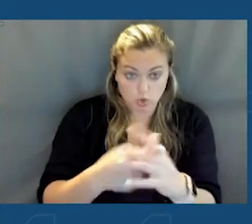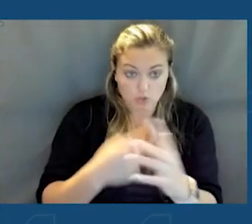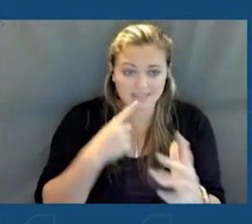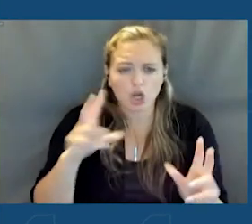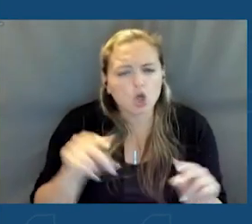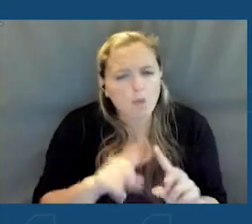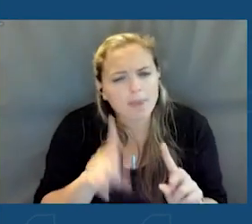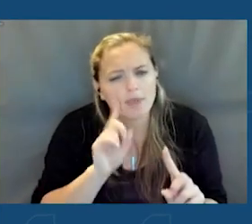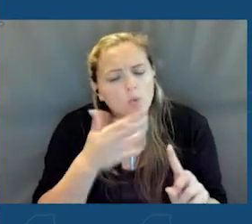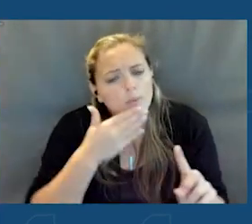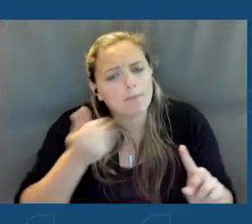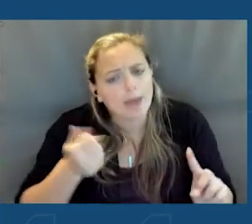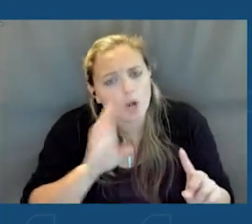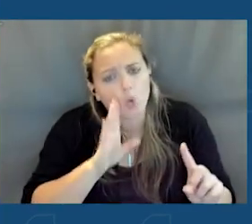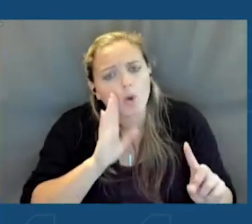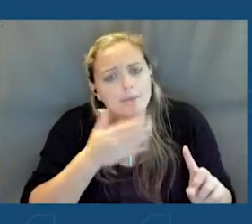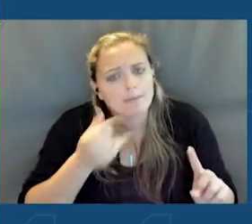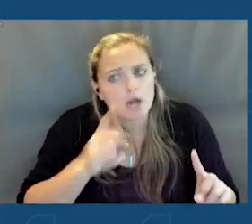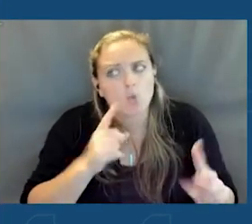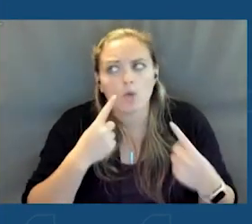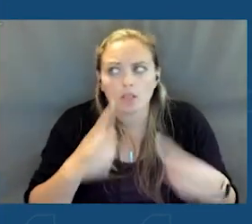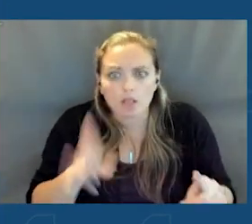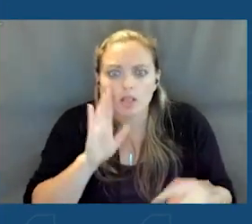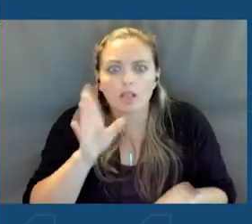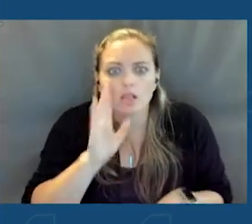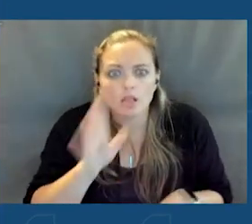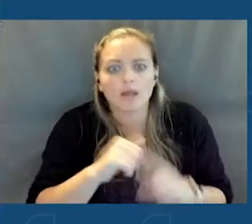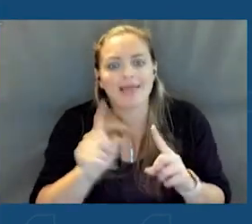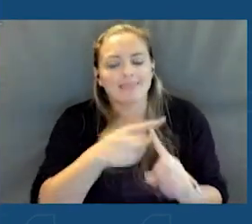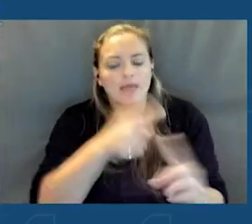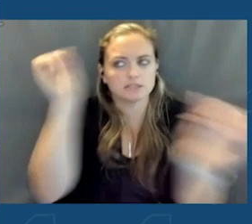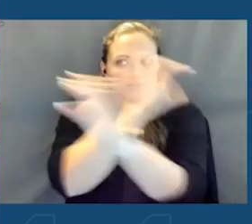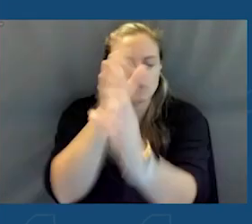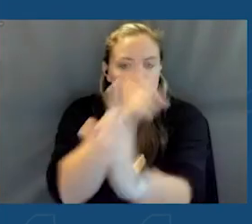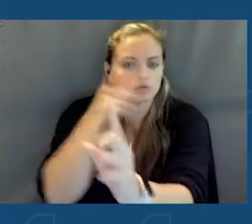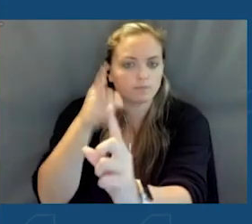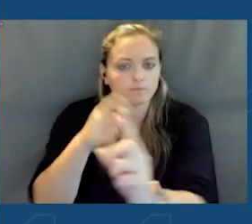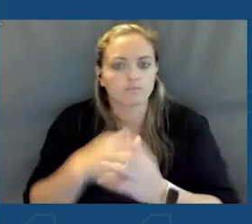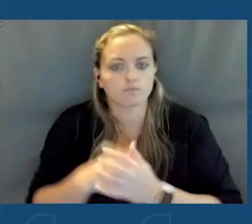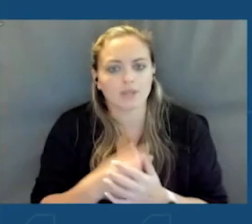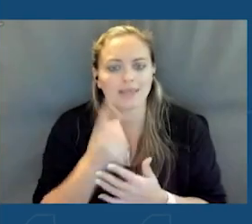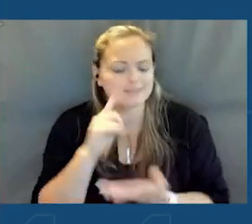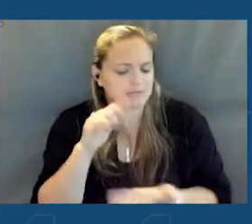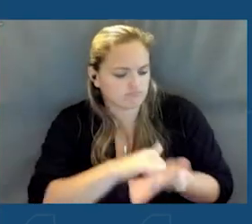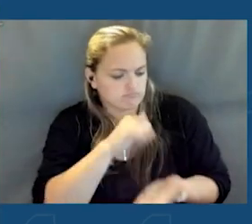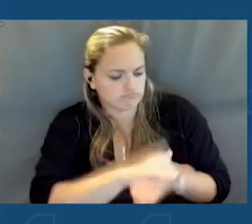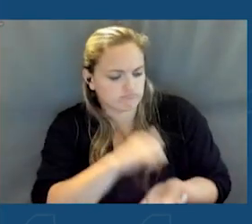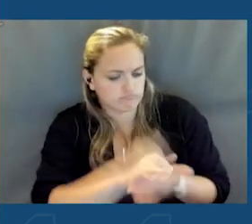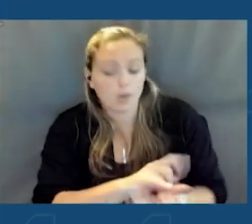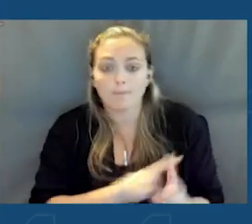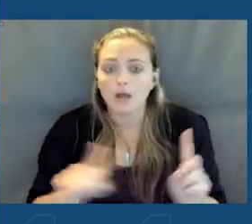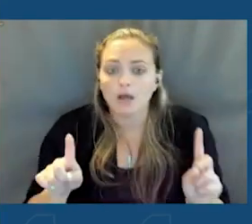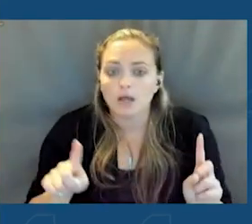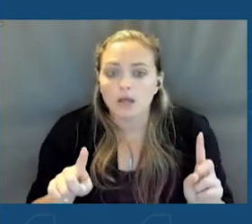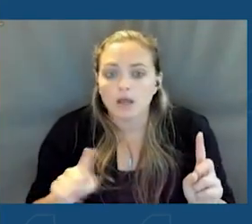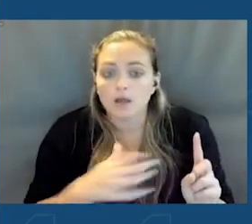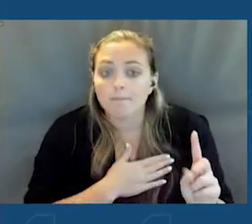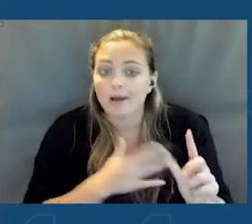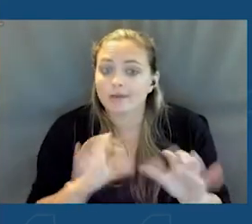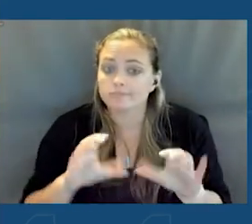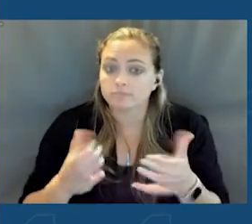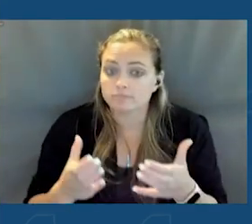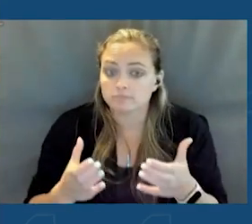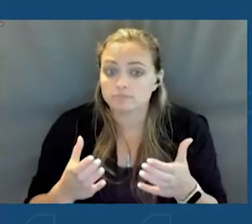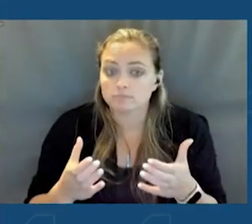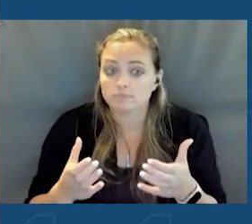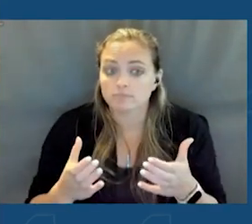going to be better. We're going to get through this. And that's what vision's all about. It seemed like an impossibility, but my administration